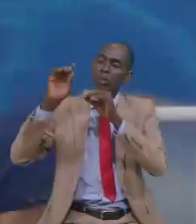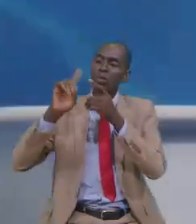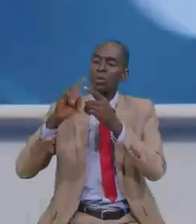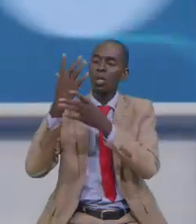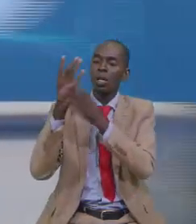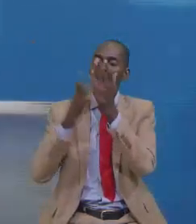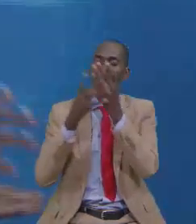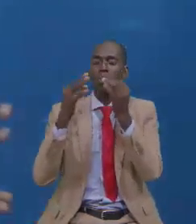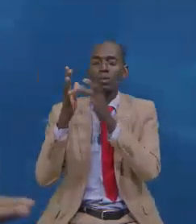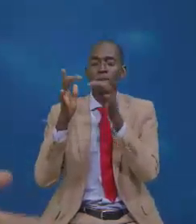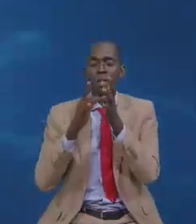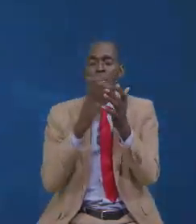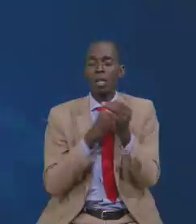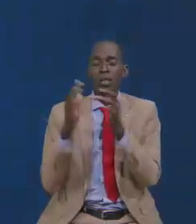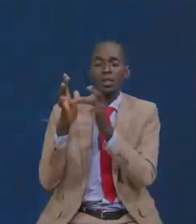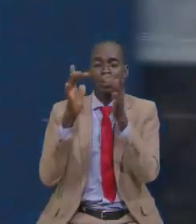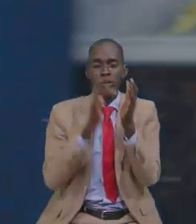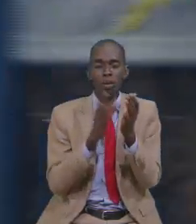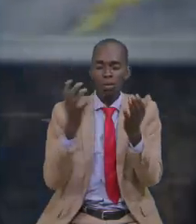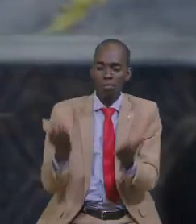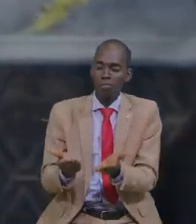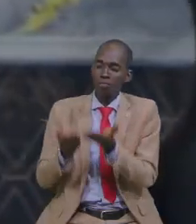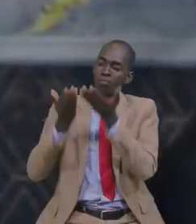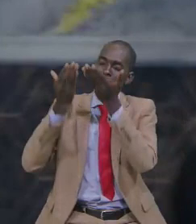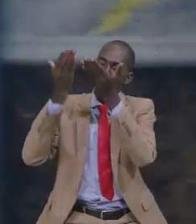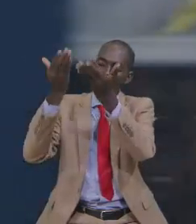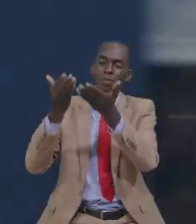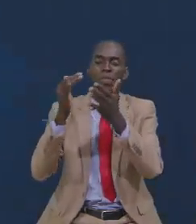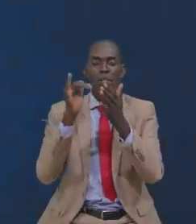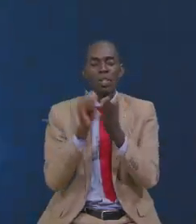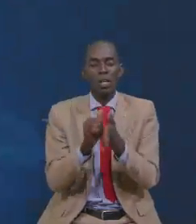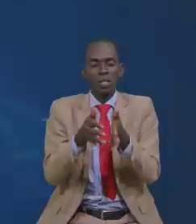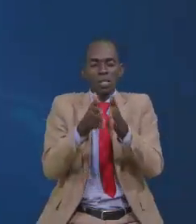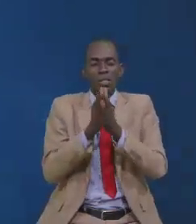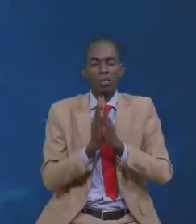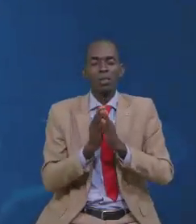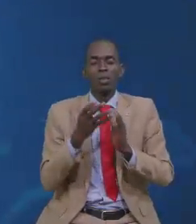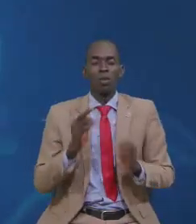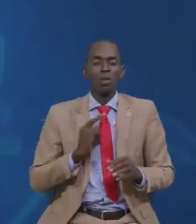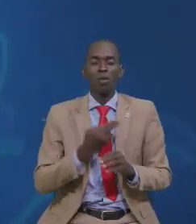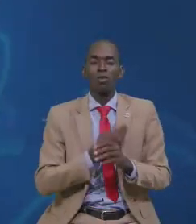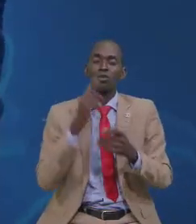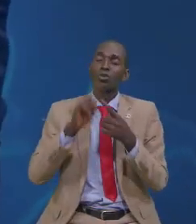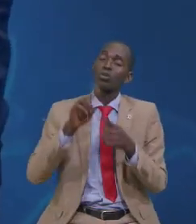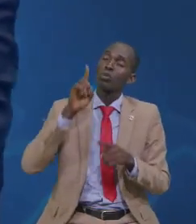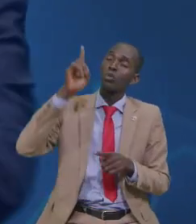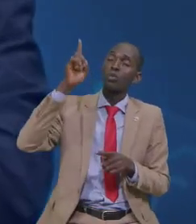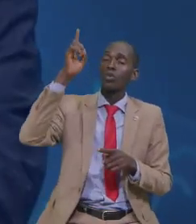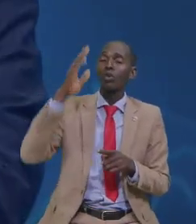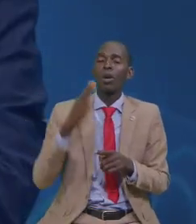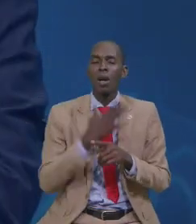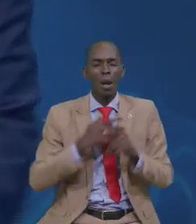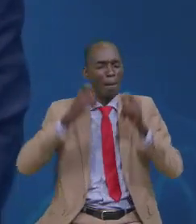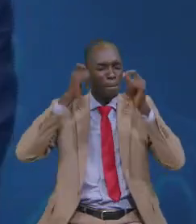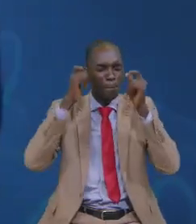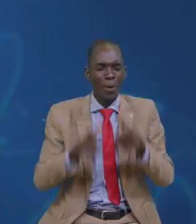then Jesus hands over that request unto you. And immediately you